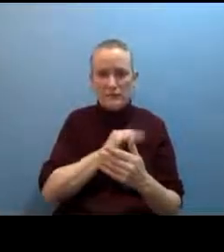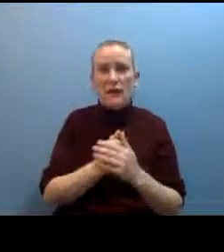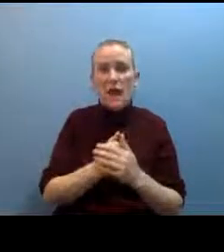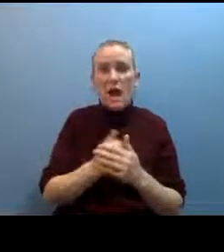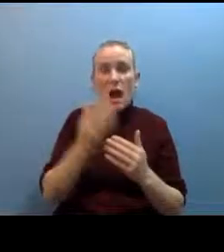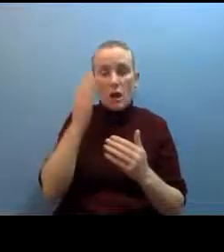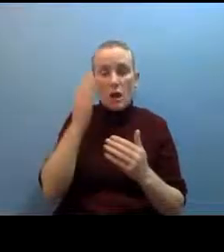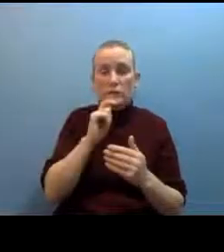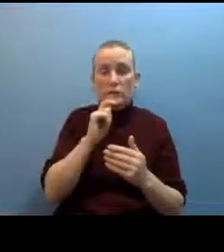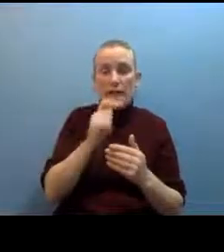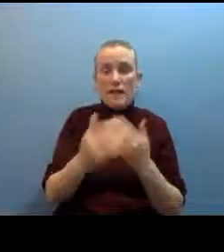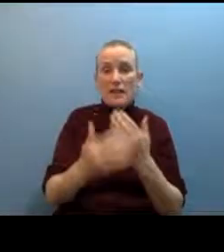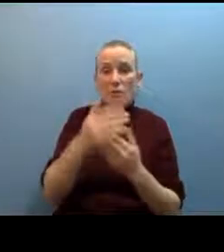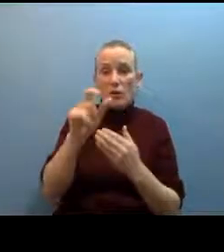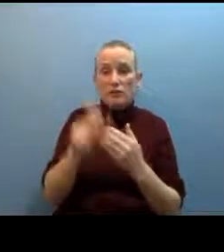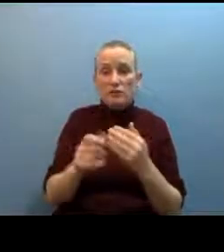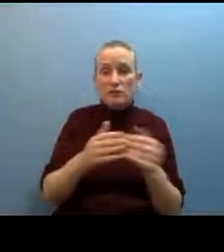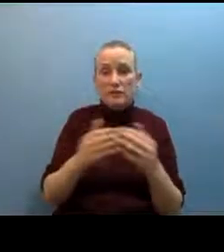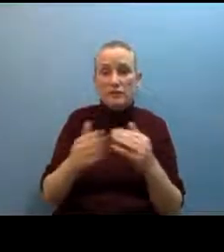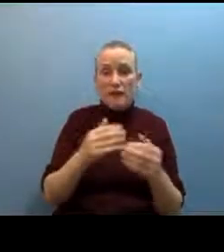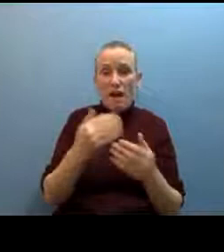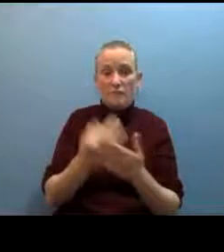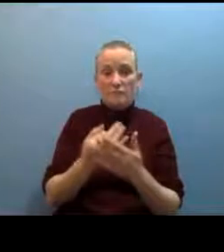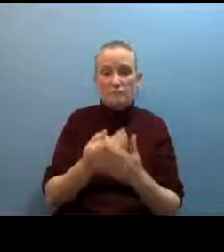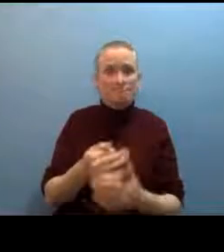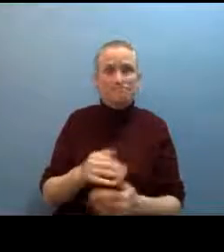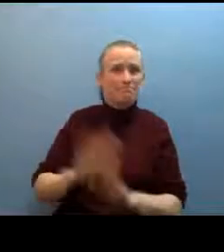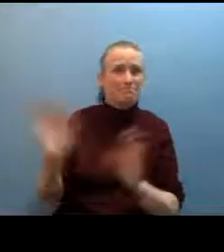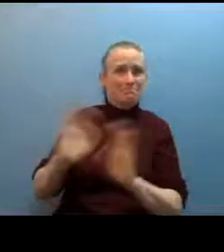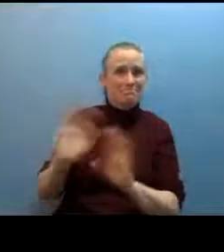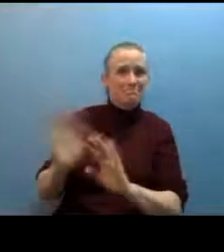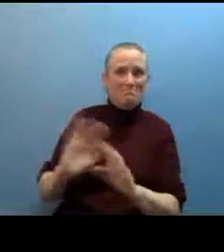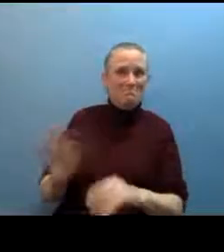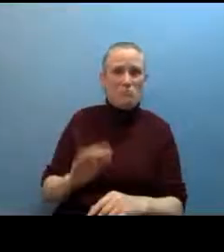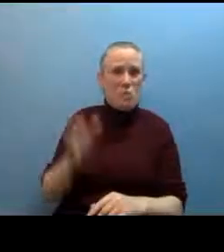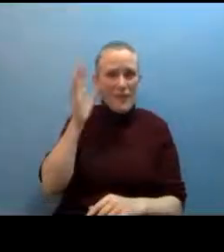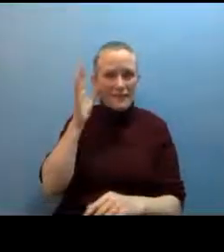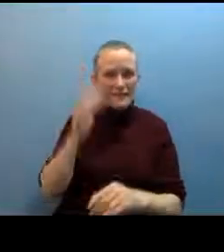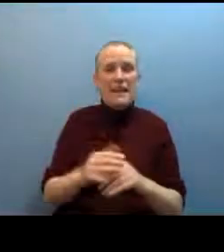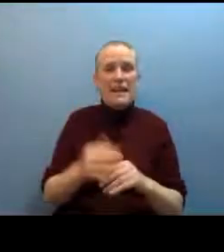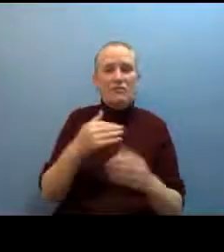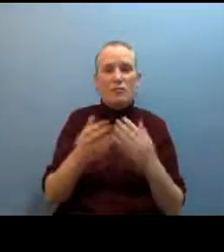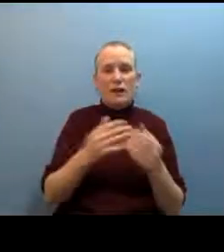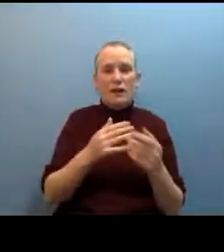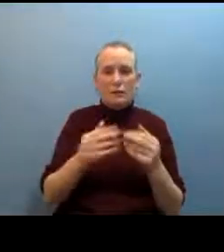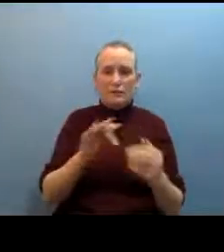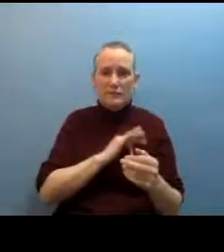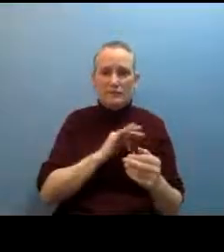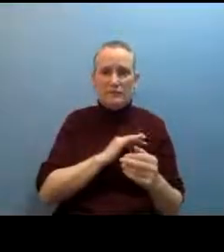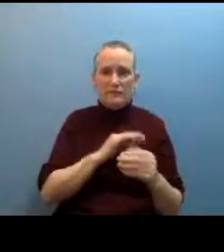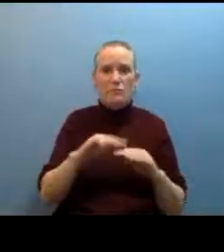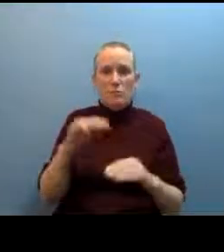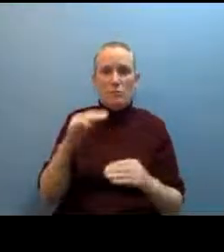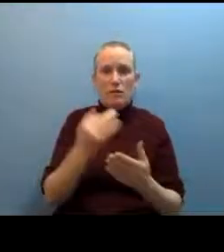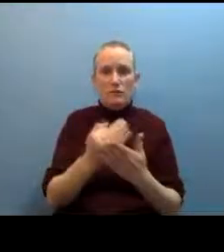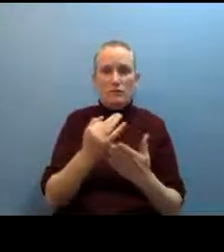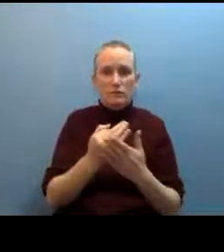person something, they'll often dismiss it. If they can figure it out themselves, they're more likely to take it on board. So give them time